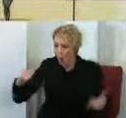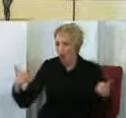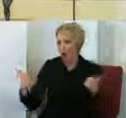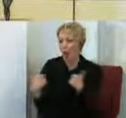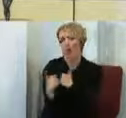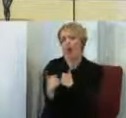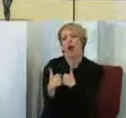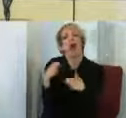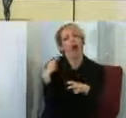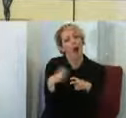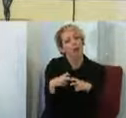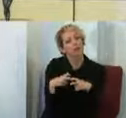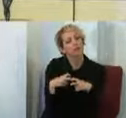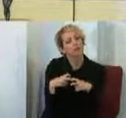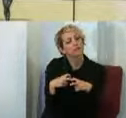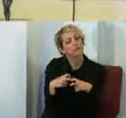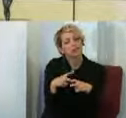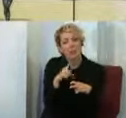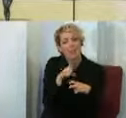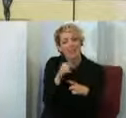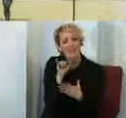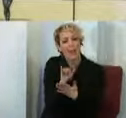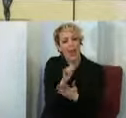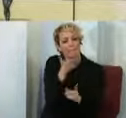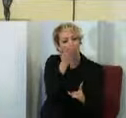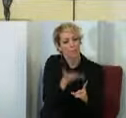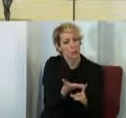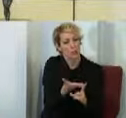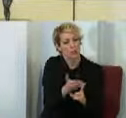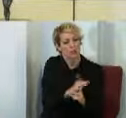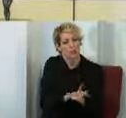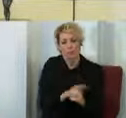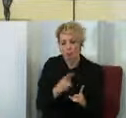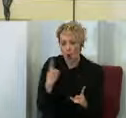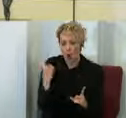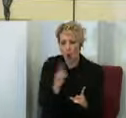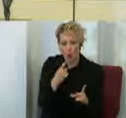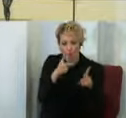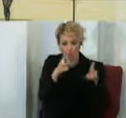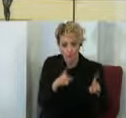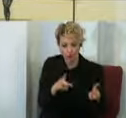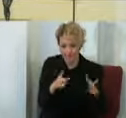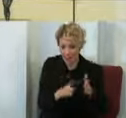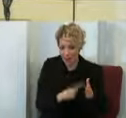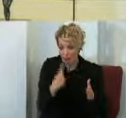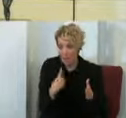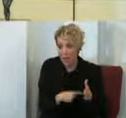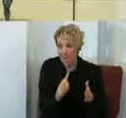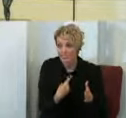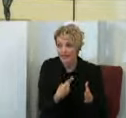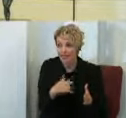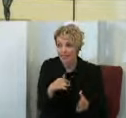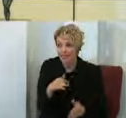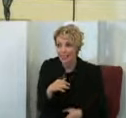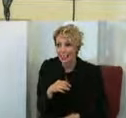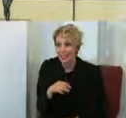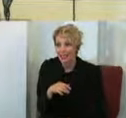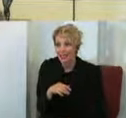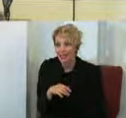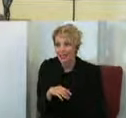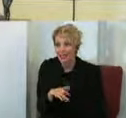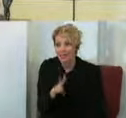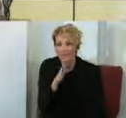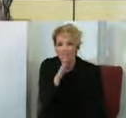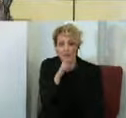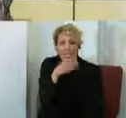it was really difficult to be the person in the room, the only person at sometimes to be in the room